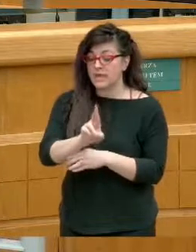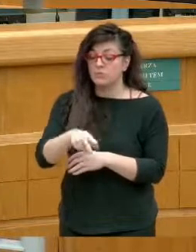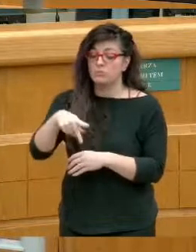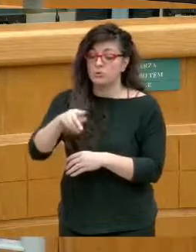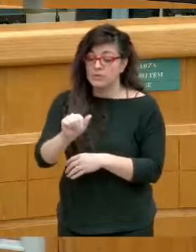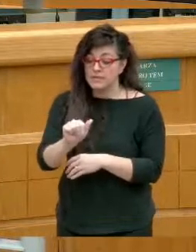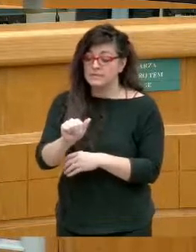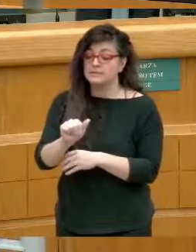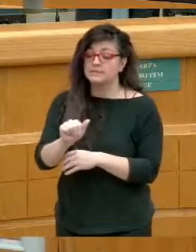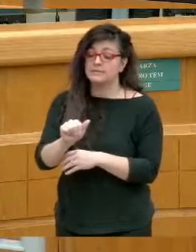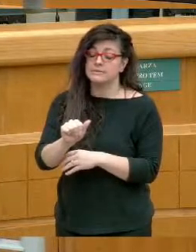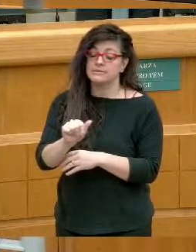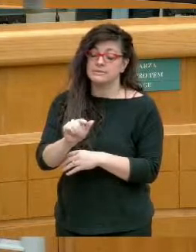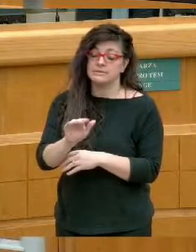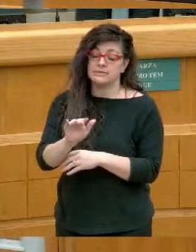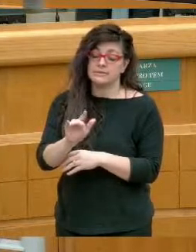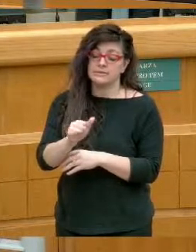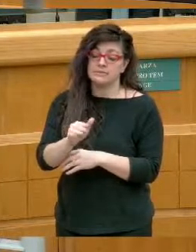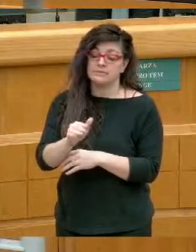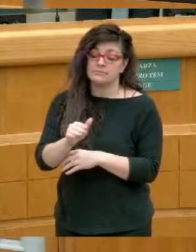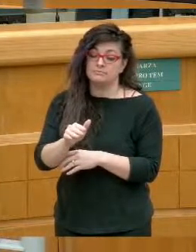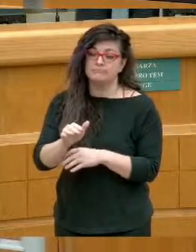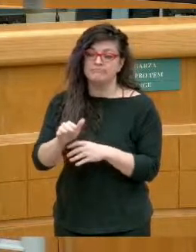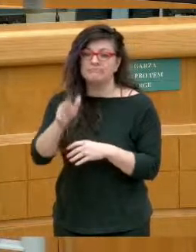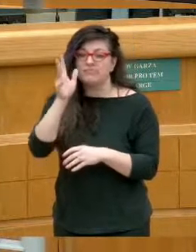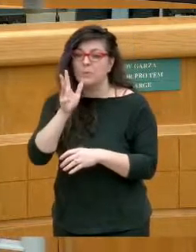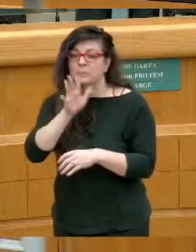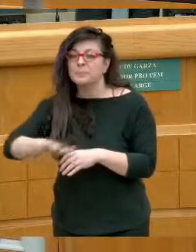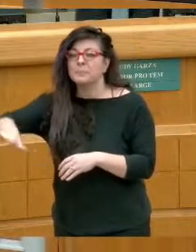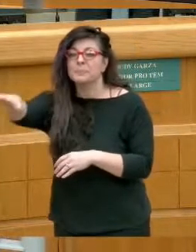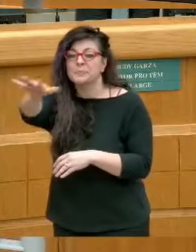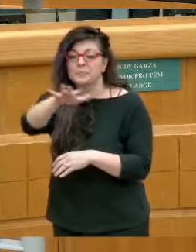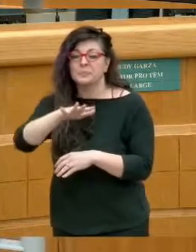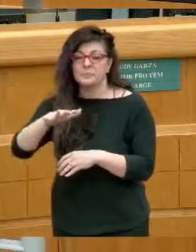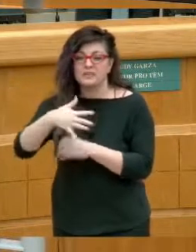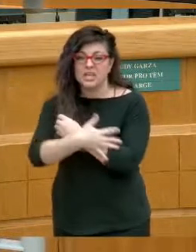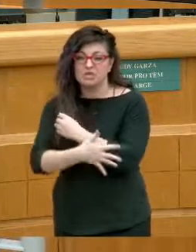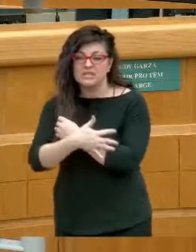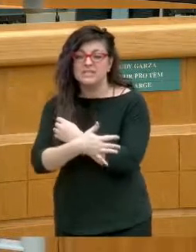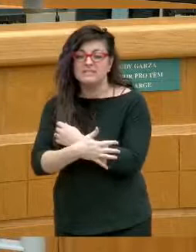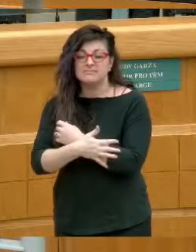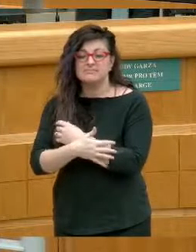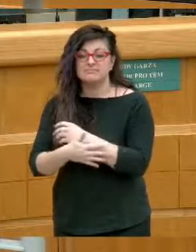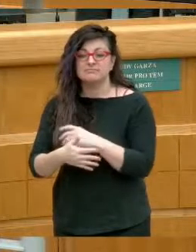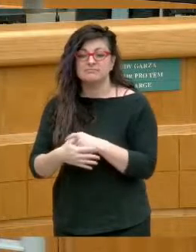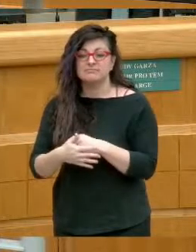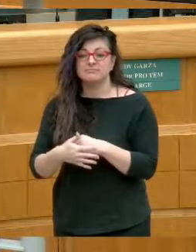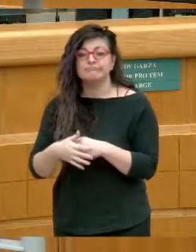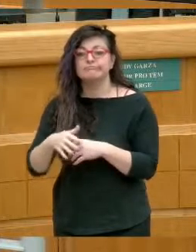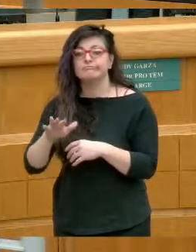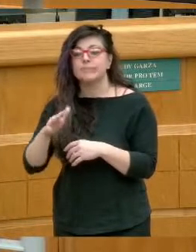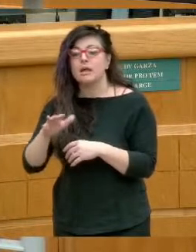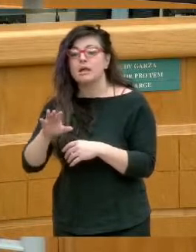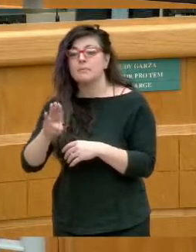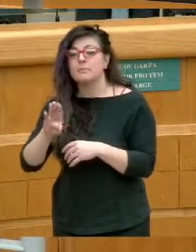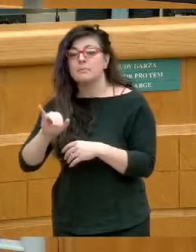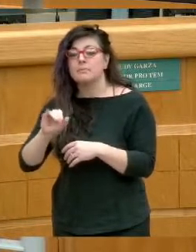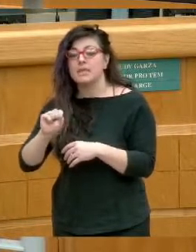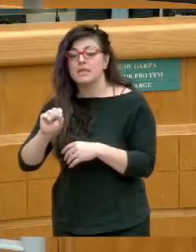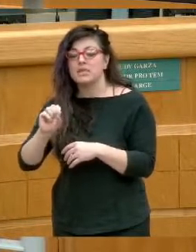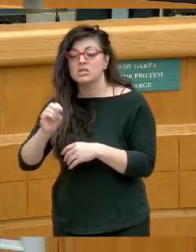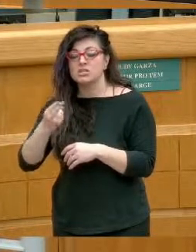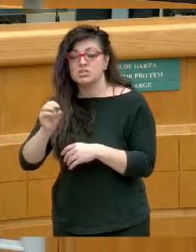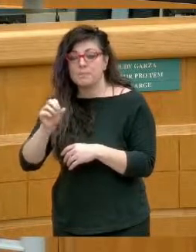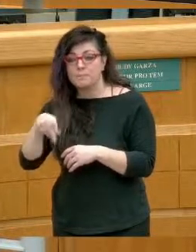Aransas, Nueces, Port Aransas, rural Nueces County, Agua Dulce, Bishop, and Driscoll all have